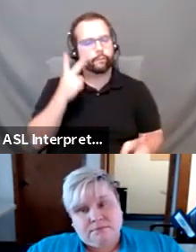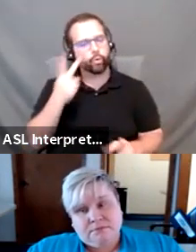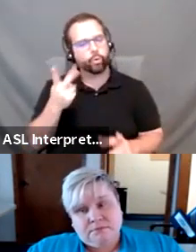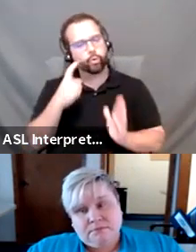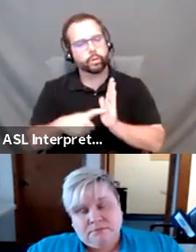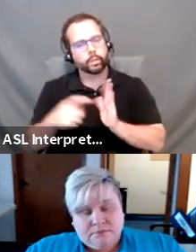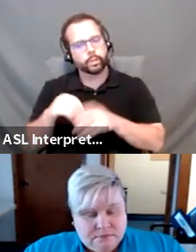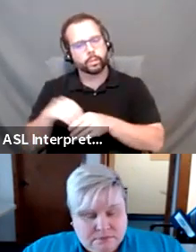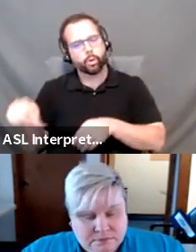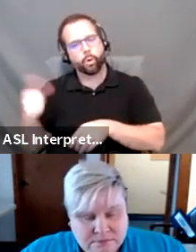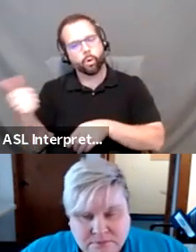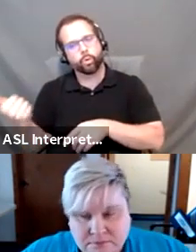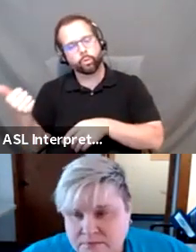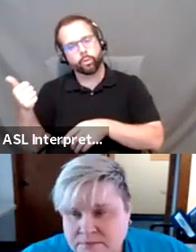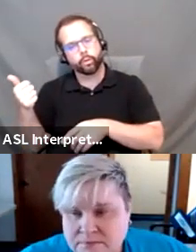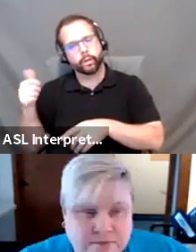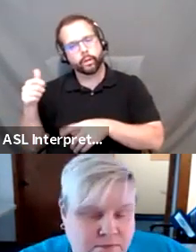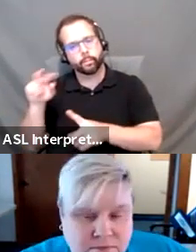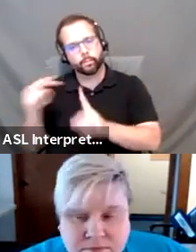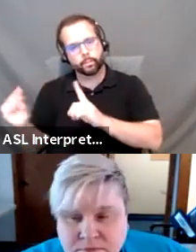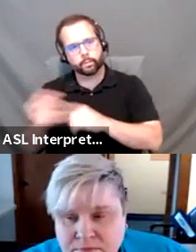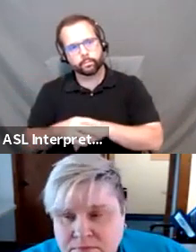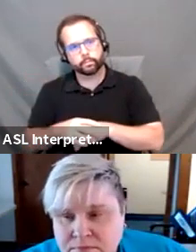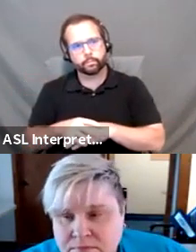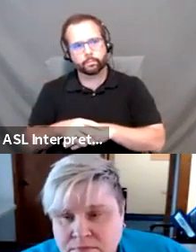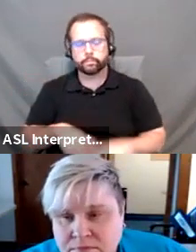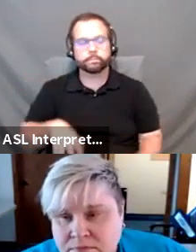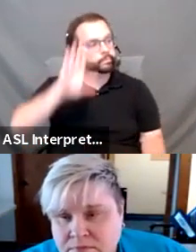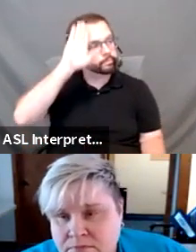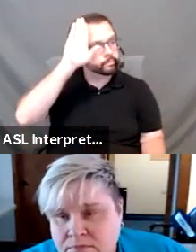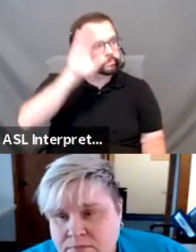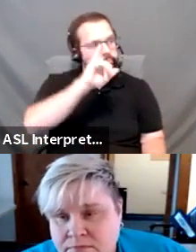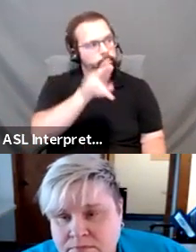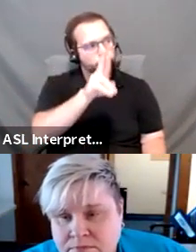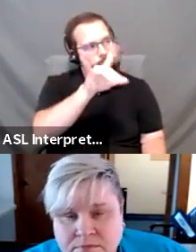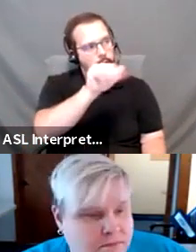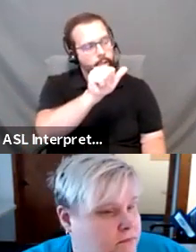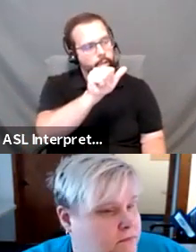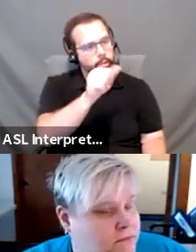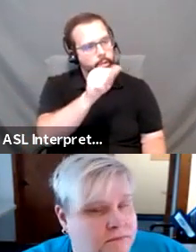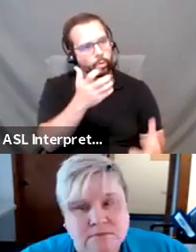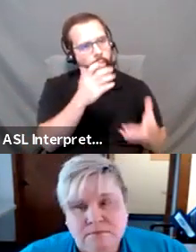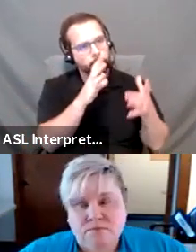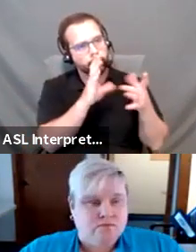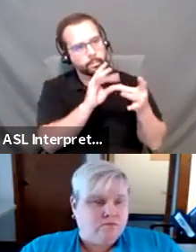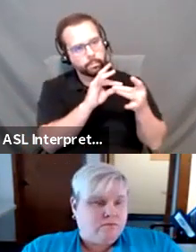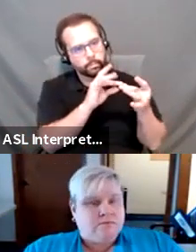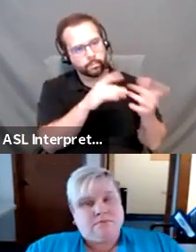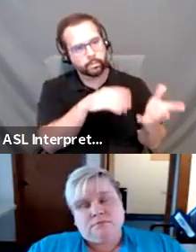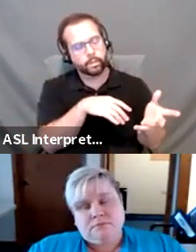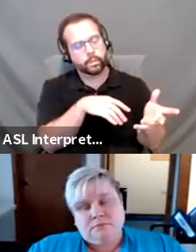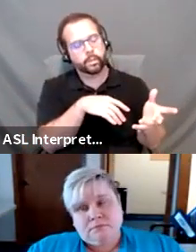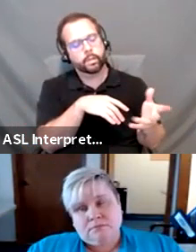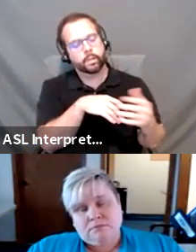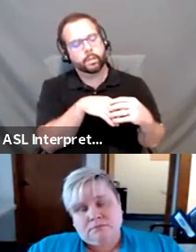Sierra, this Julia again. I'd like to speak to that. Go ahead. It doesn't surprise me that that's